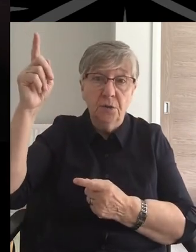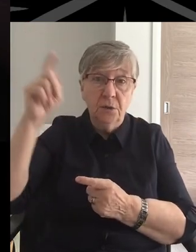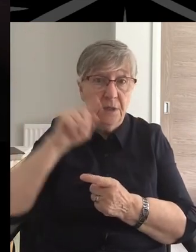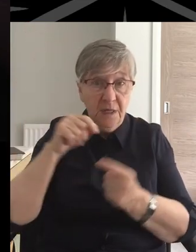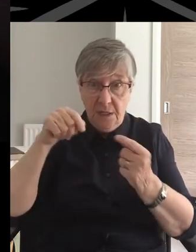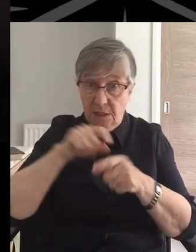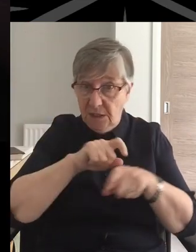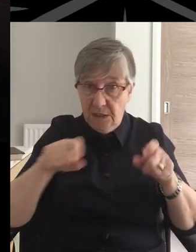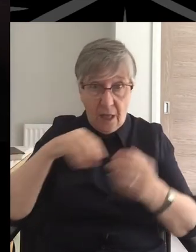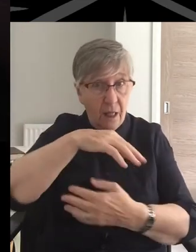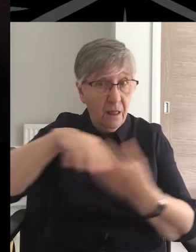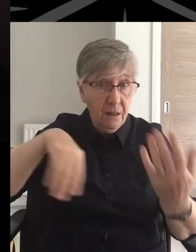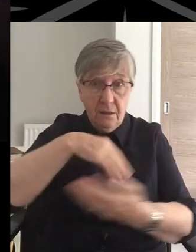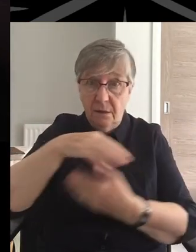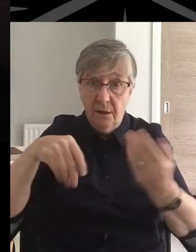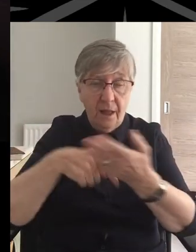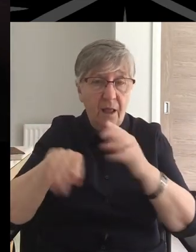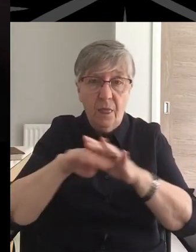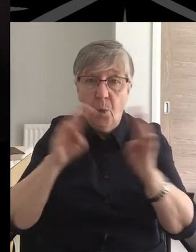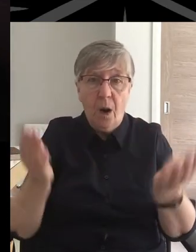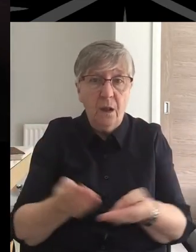still around and still at work in the world today.